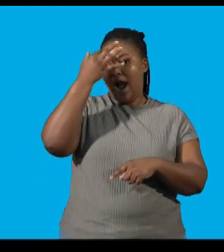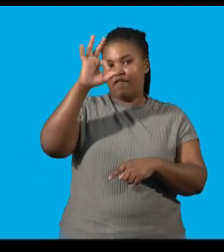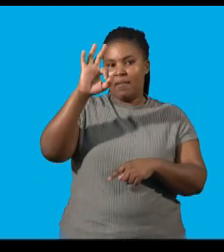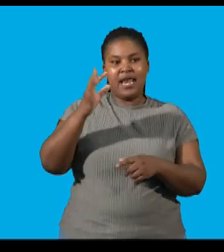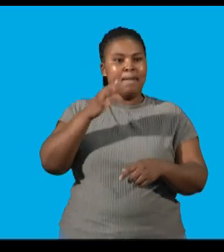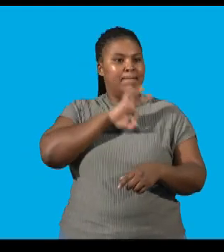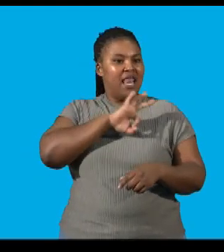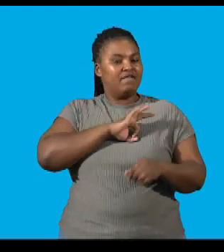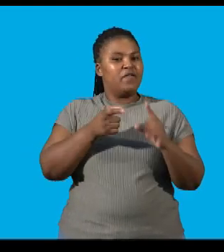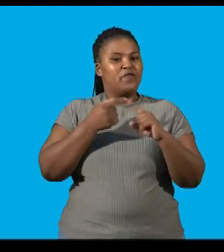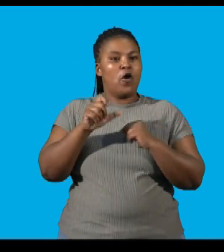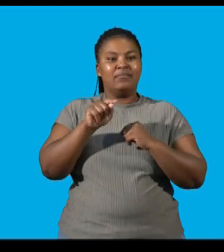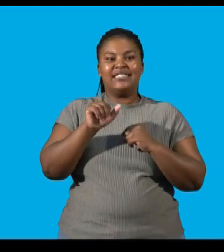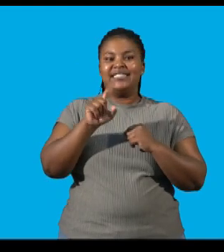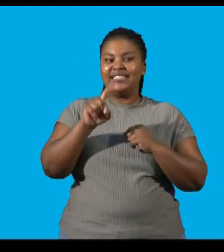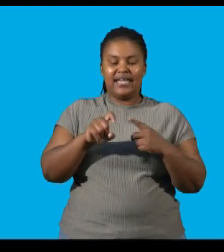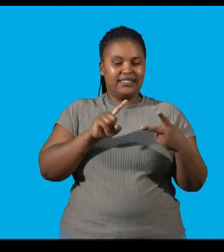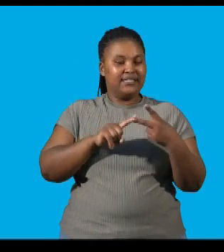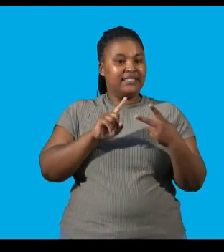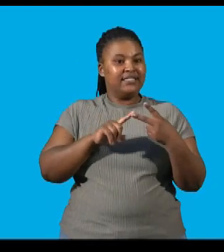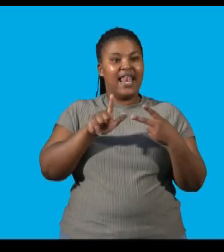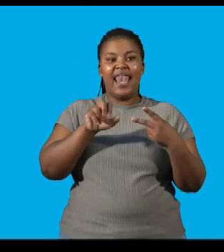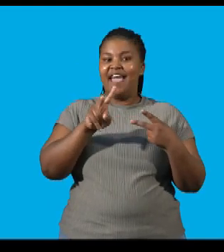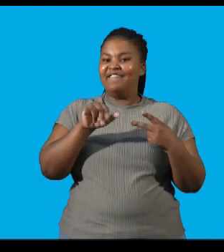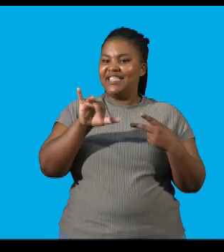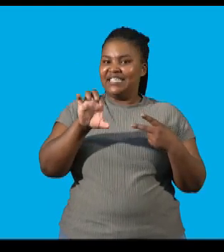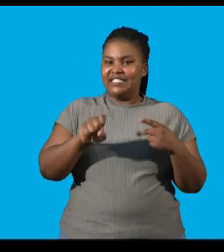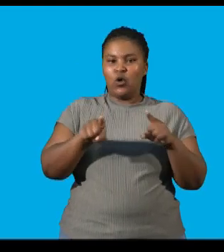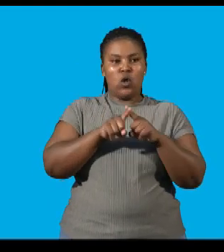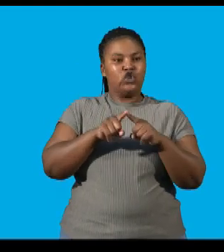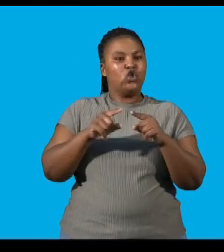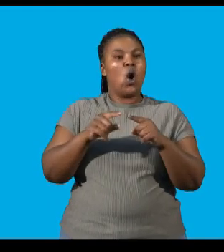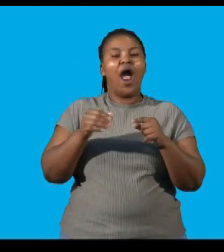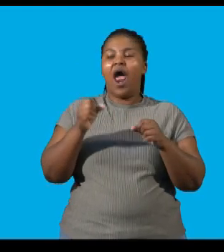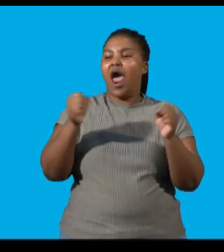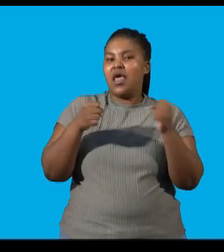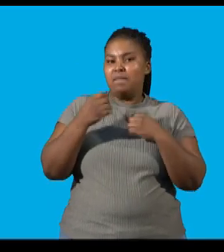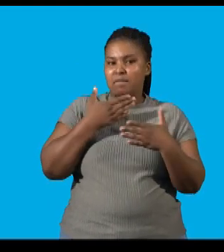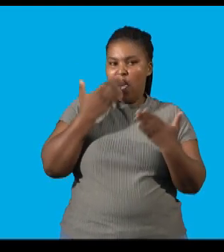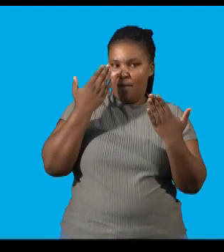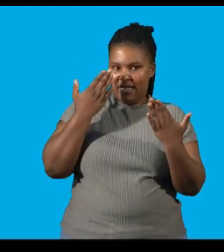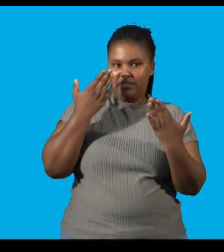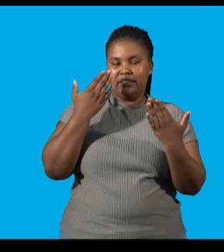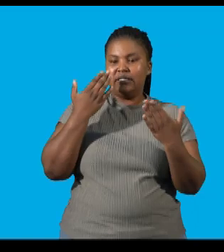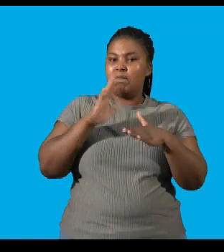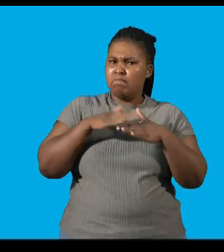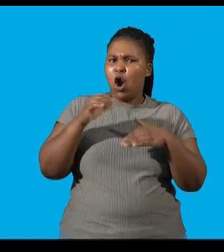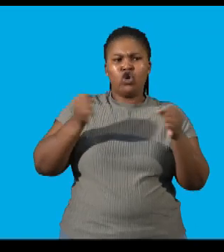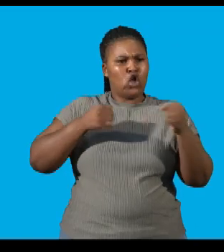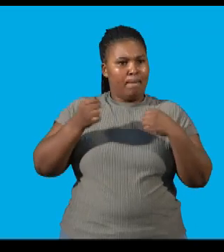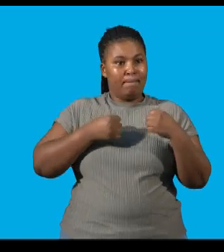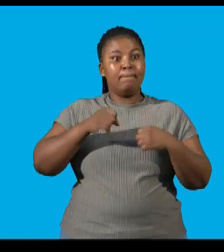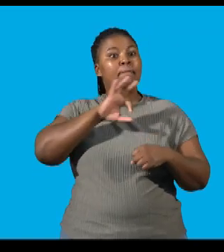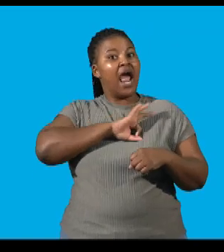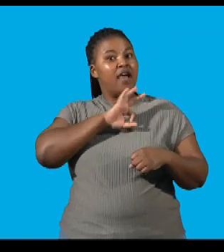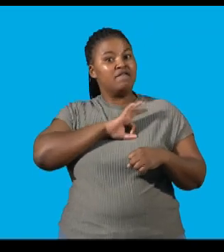from taxes, levies, and decreased unemployment. So that's a benefit to the government because as more jobs are